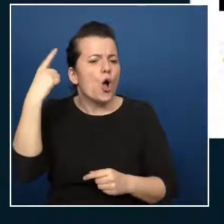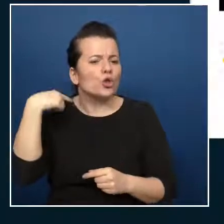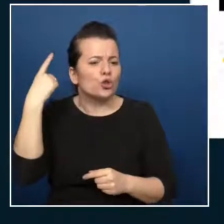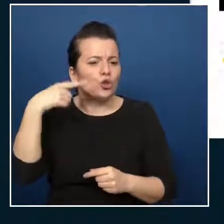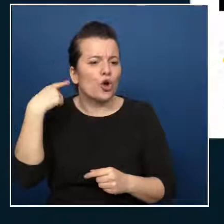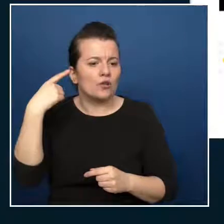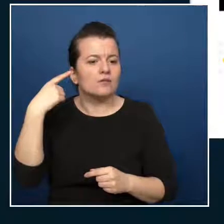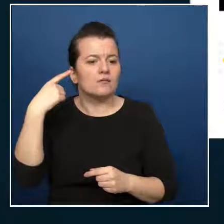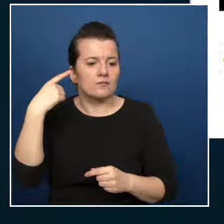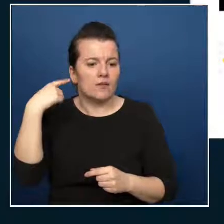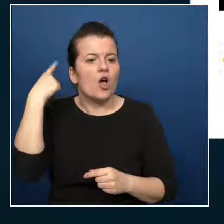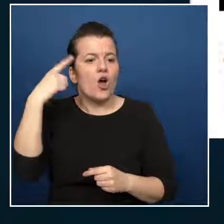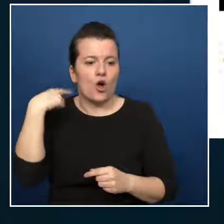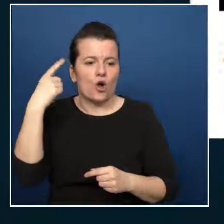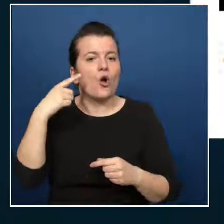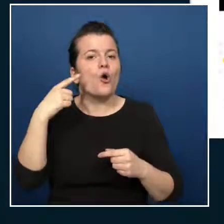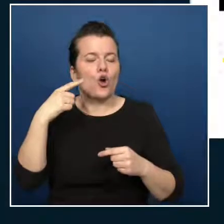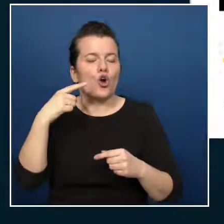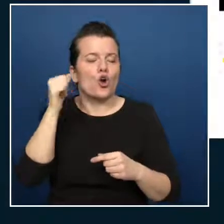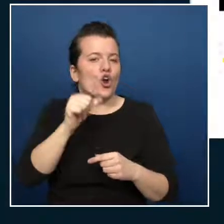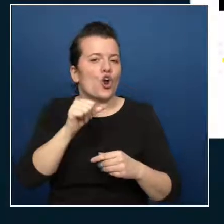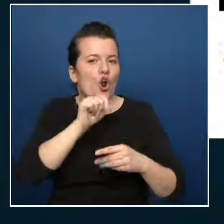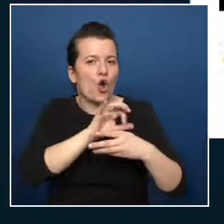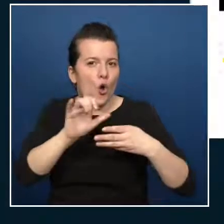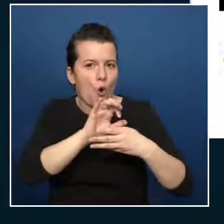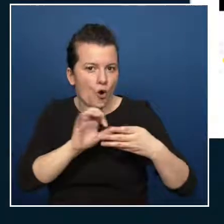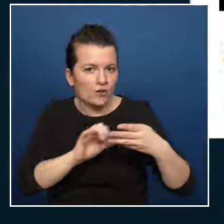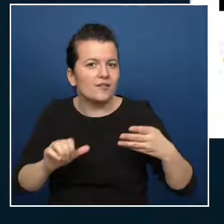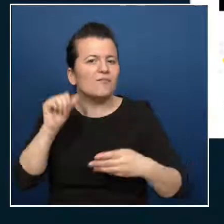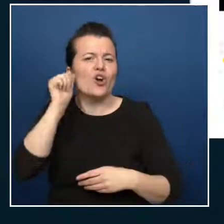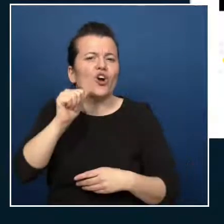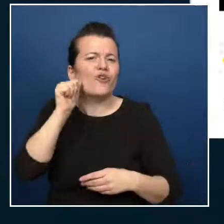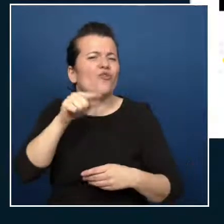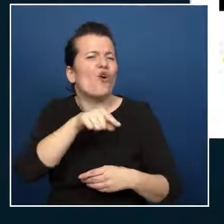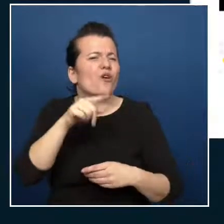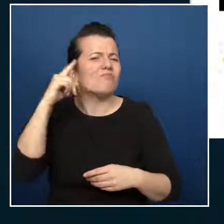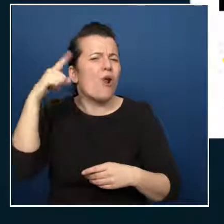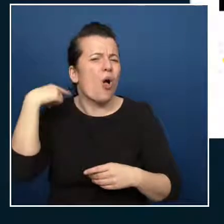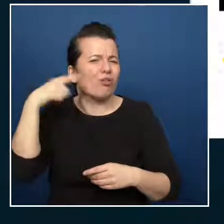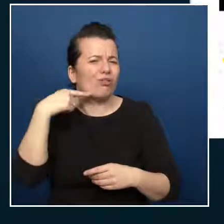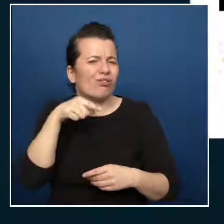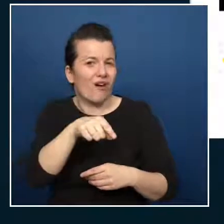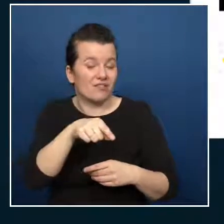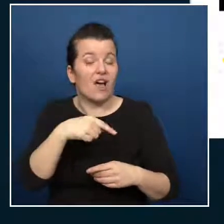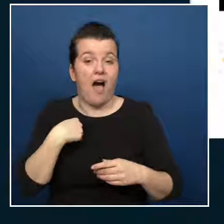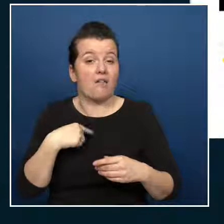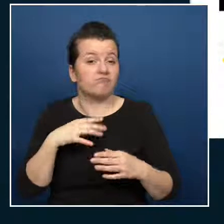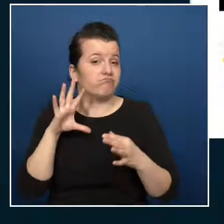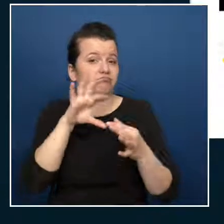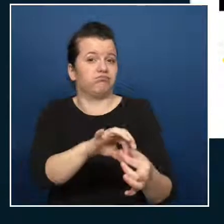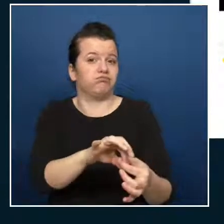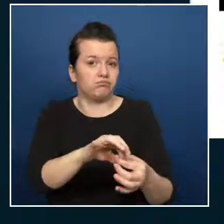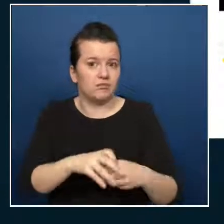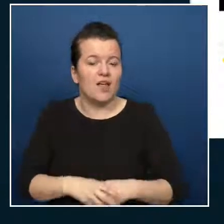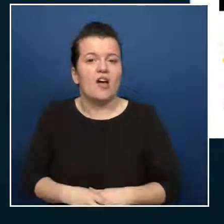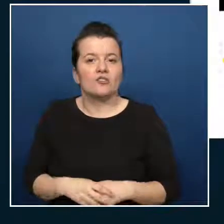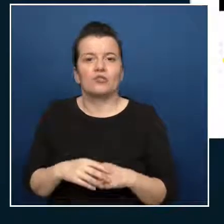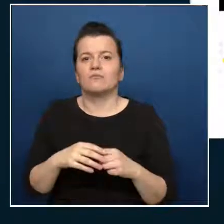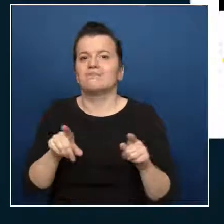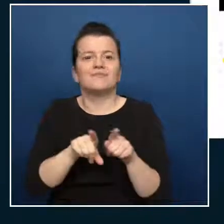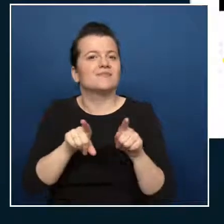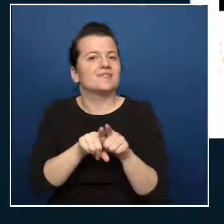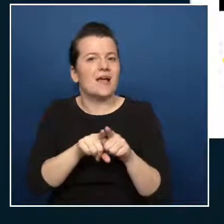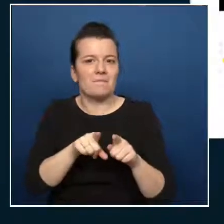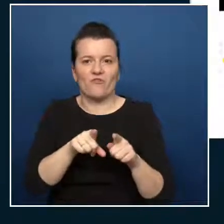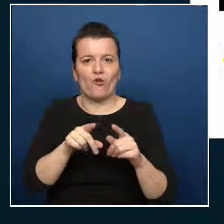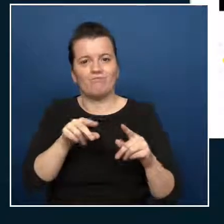also here in Sweden, I'm part of mentoring members from Data and Guidance.